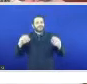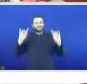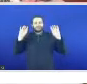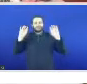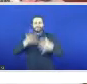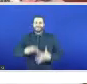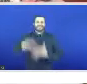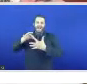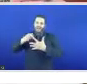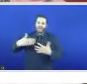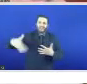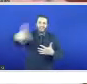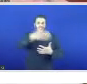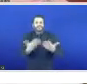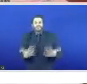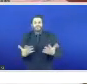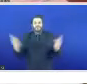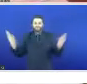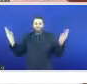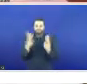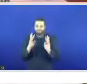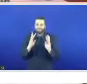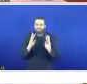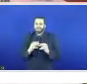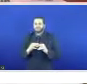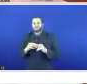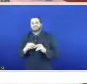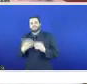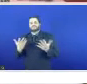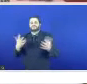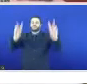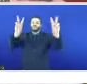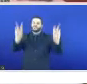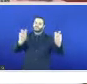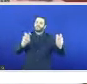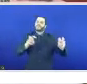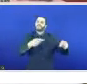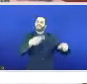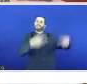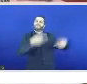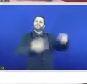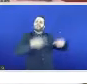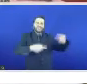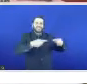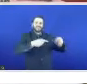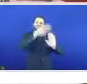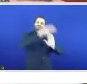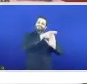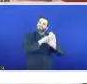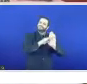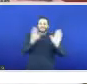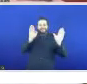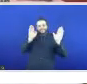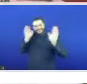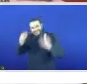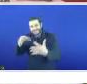targeted policies and programs, and is of course tied to the need to ensure attention to intersectional discrimination and making sure